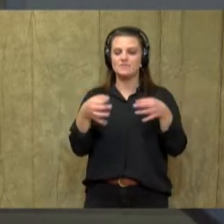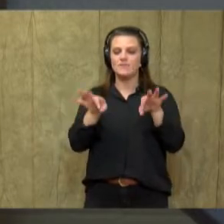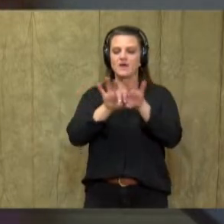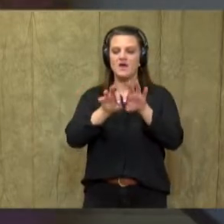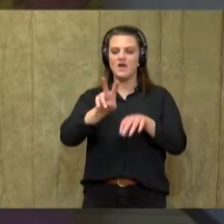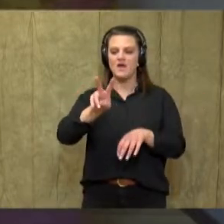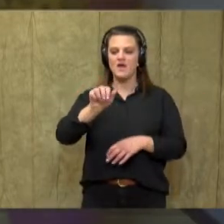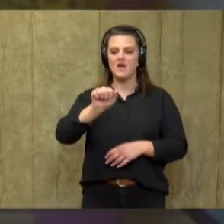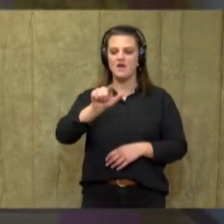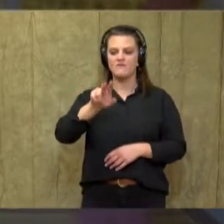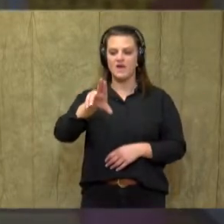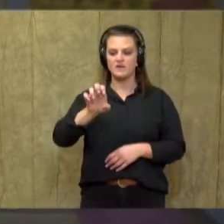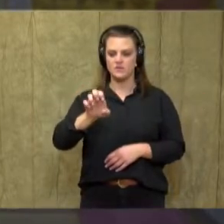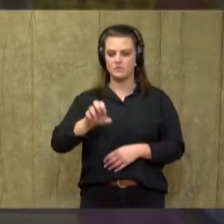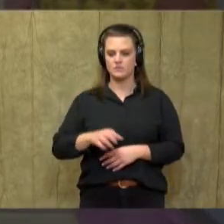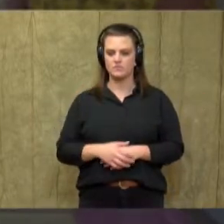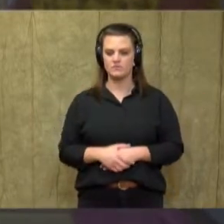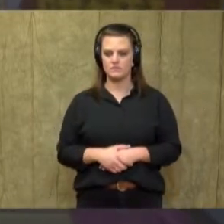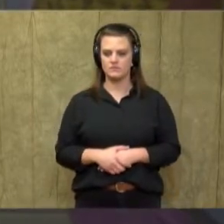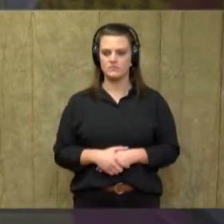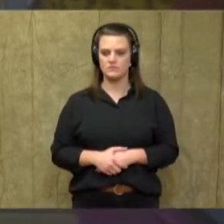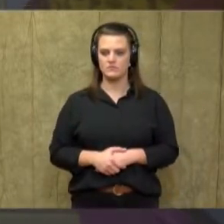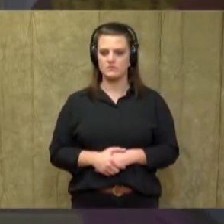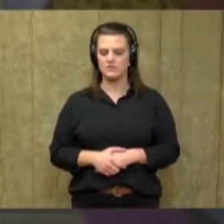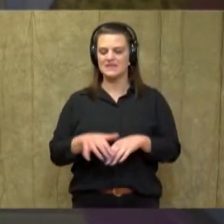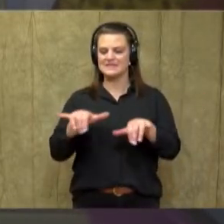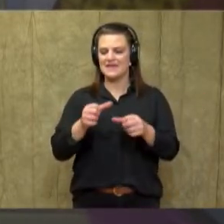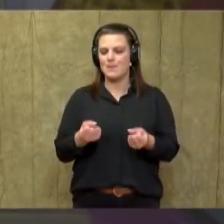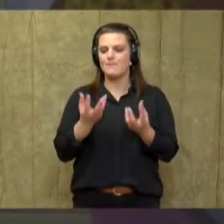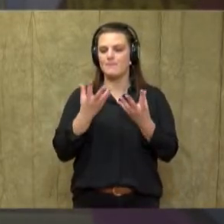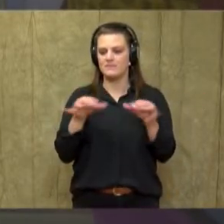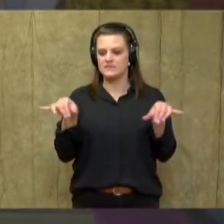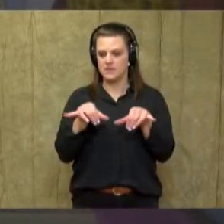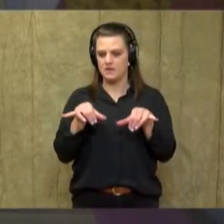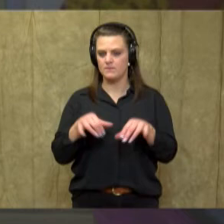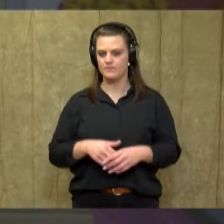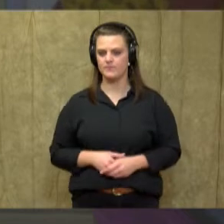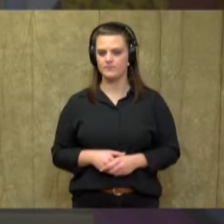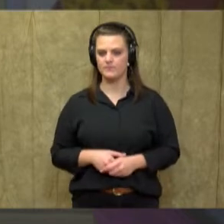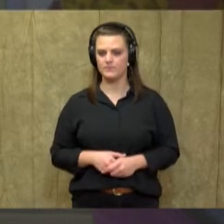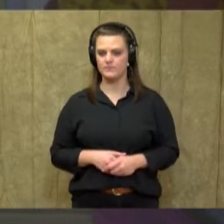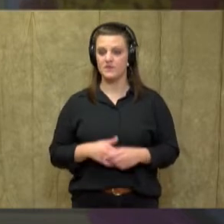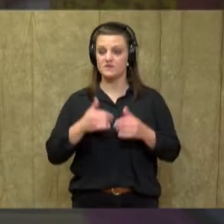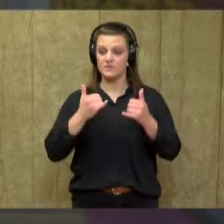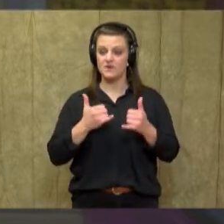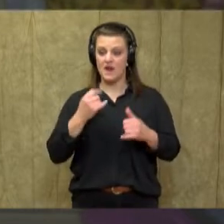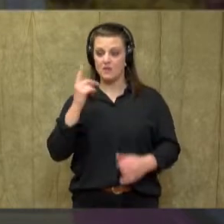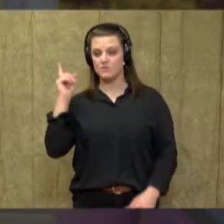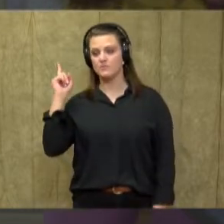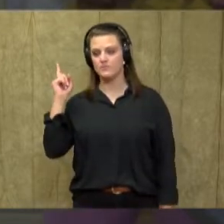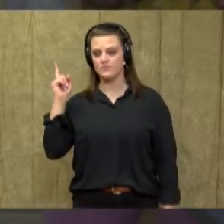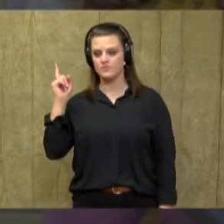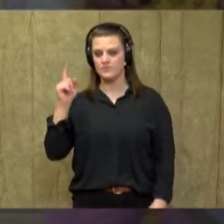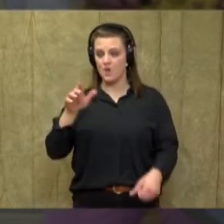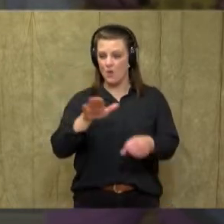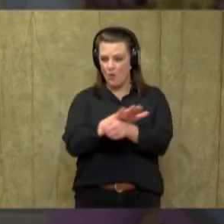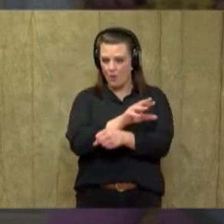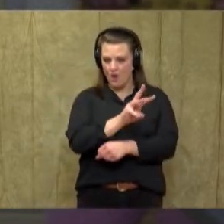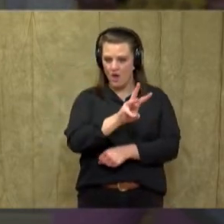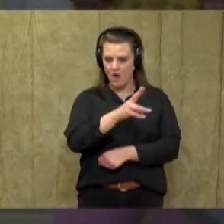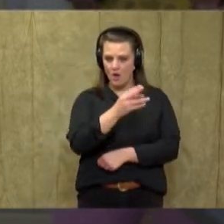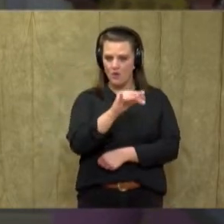value, the same amount. So let's look at this one. How many wholes do you